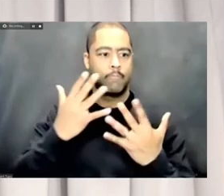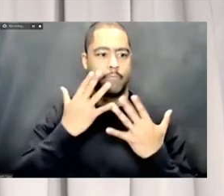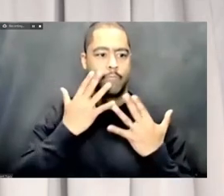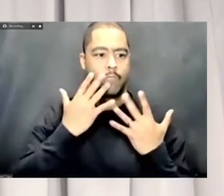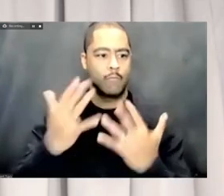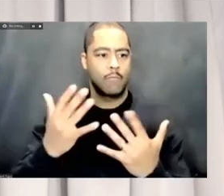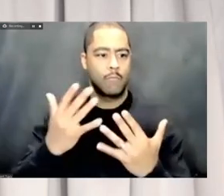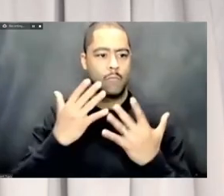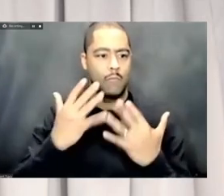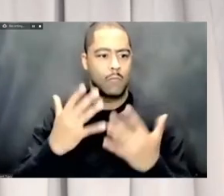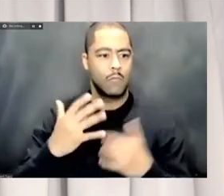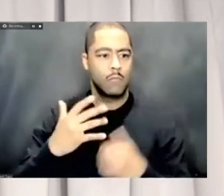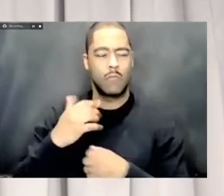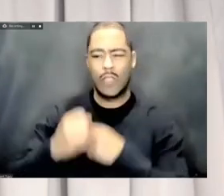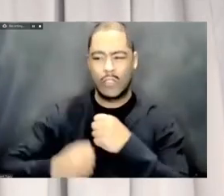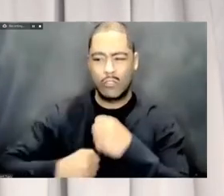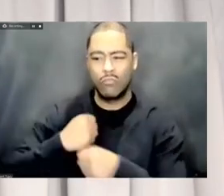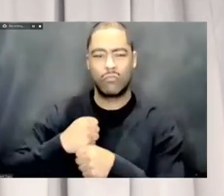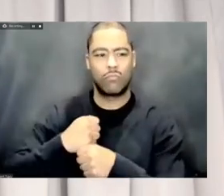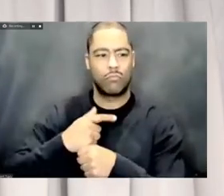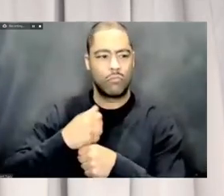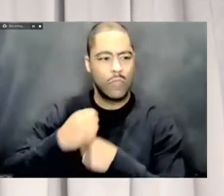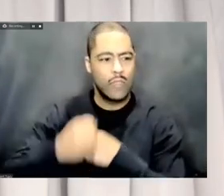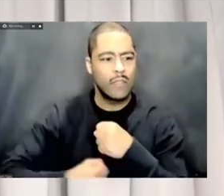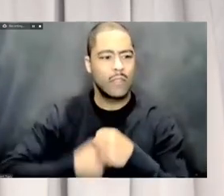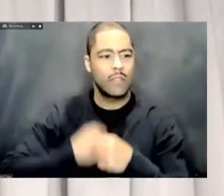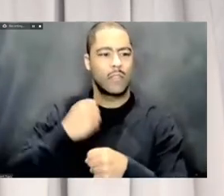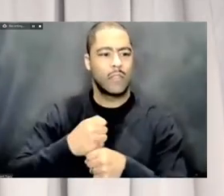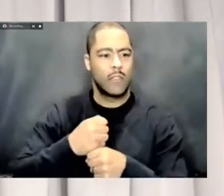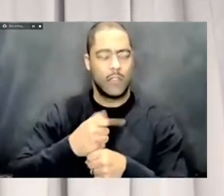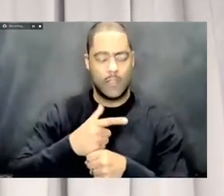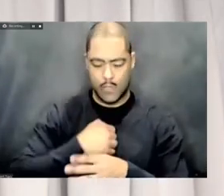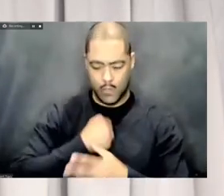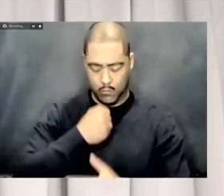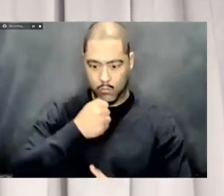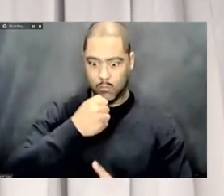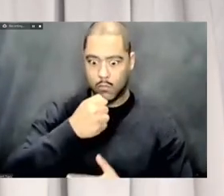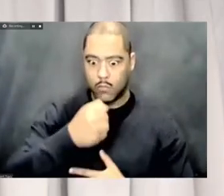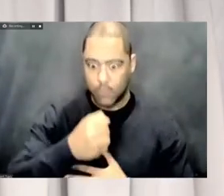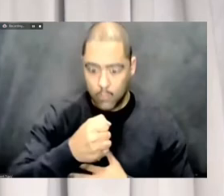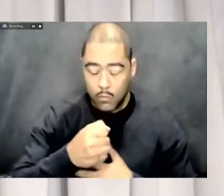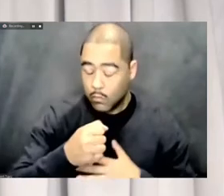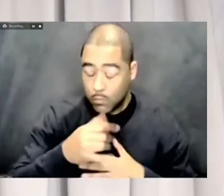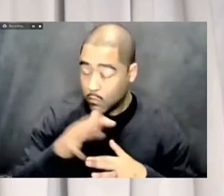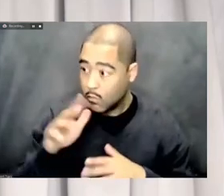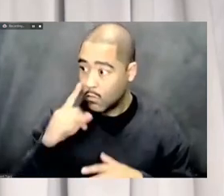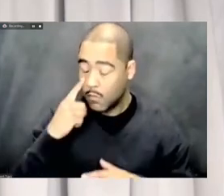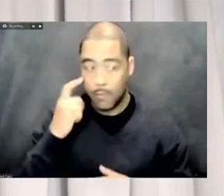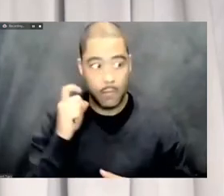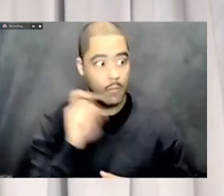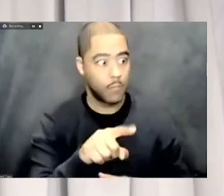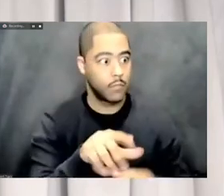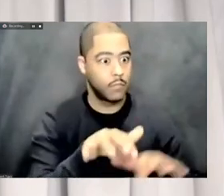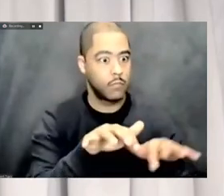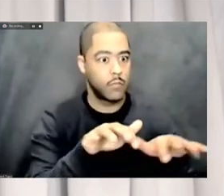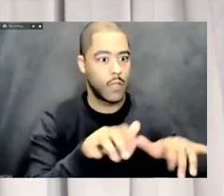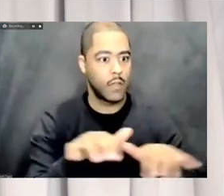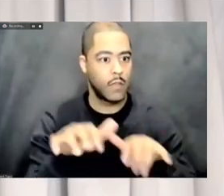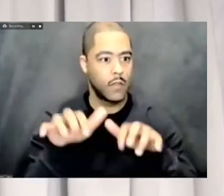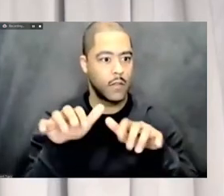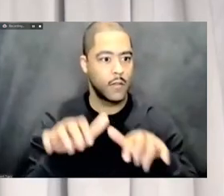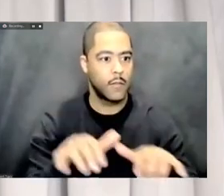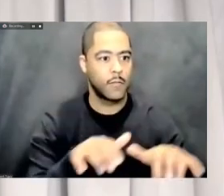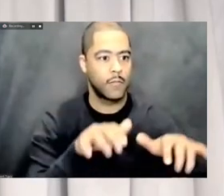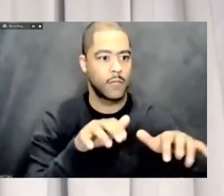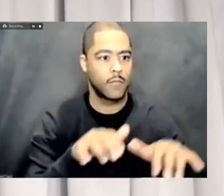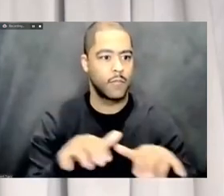sitting under the piano in the boom of the tingling strings, and pressing